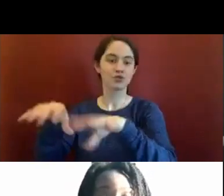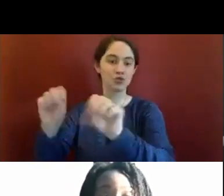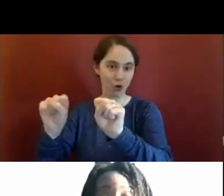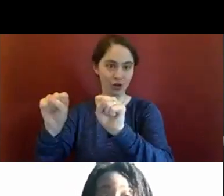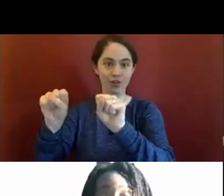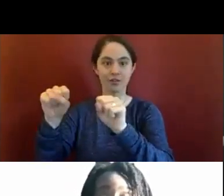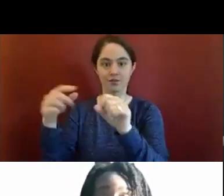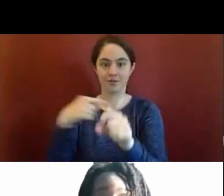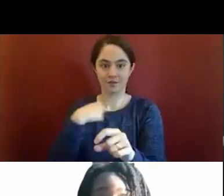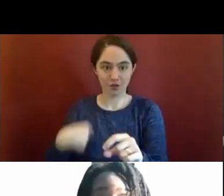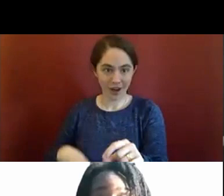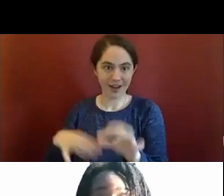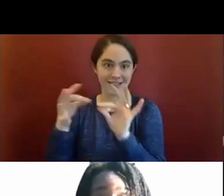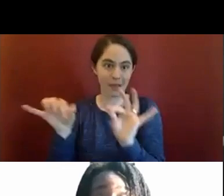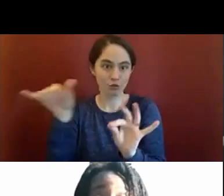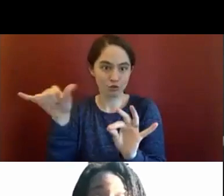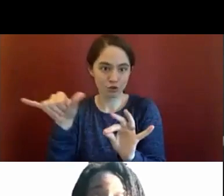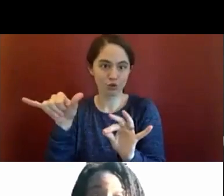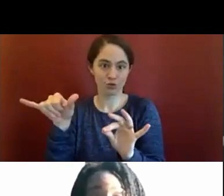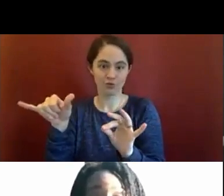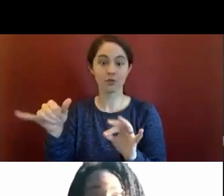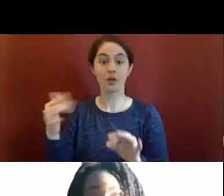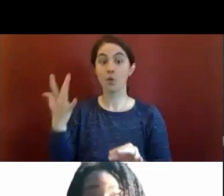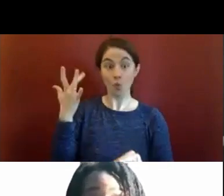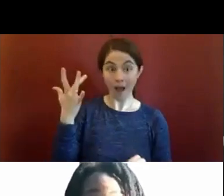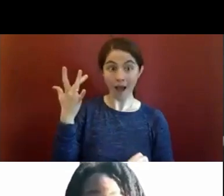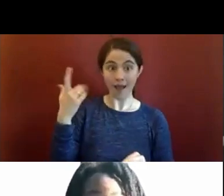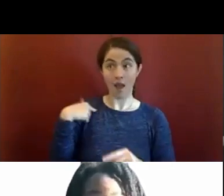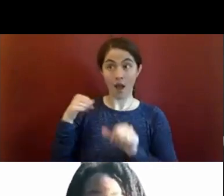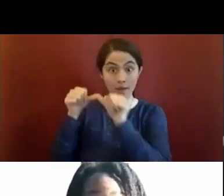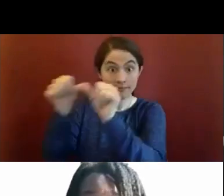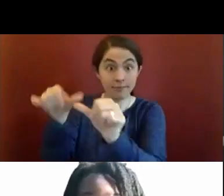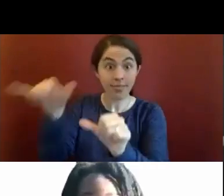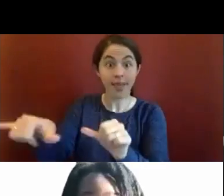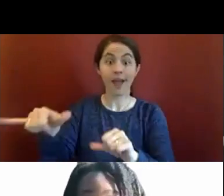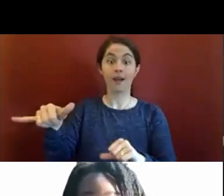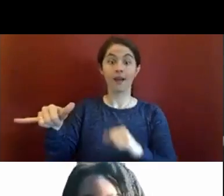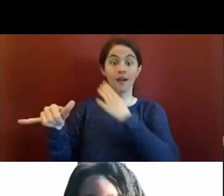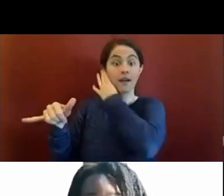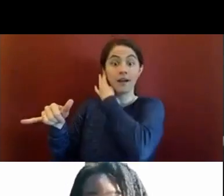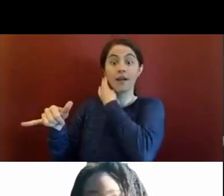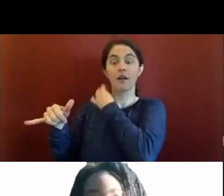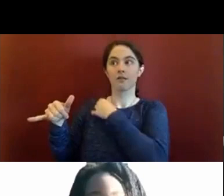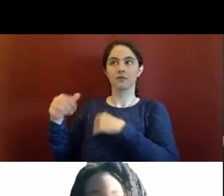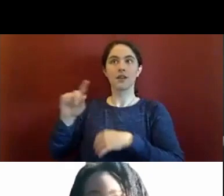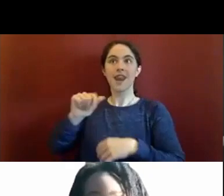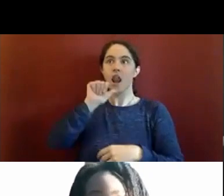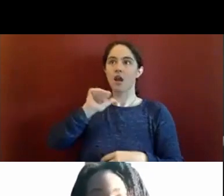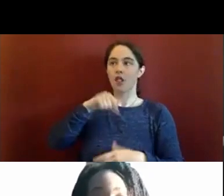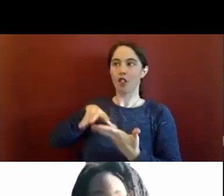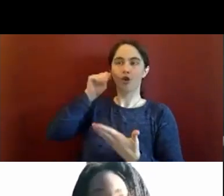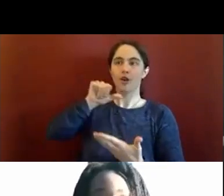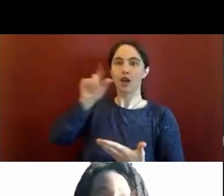culture, not only in the language. So that means like we're learning about the food. Let's talk about the amazing